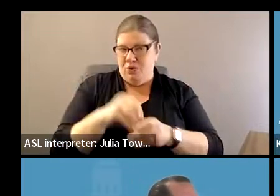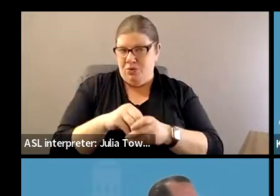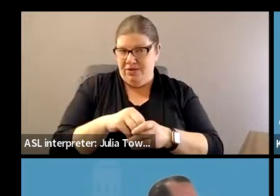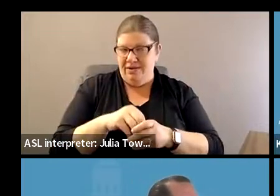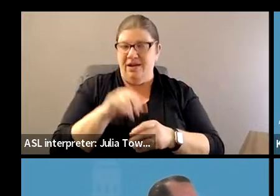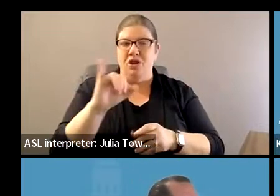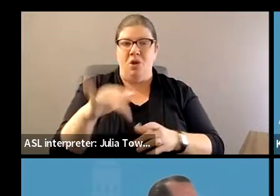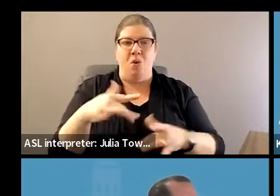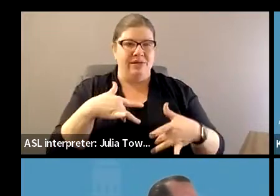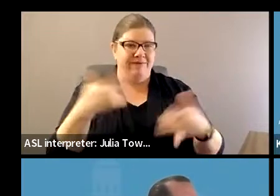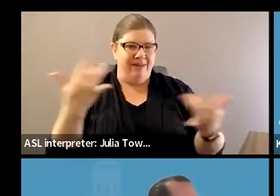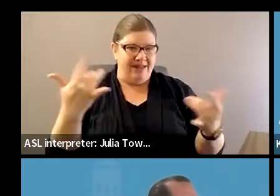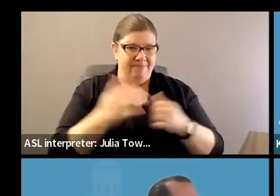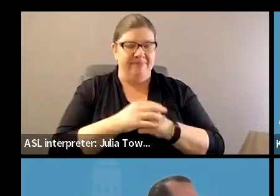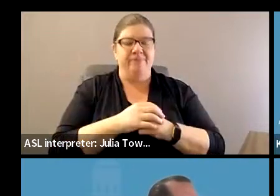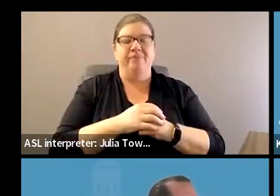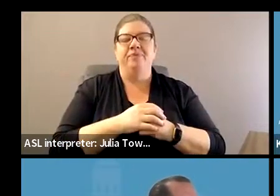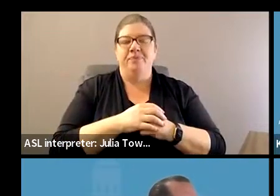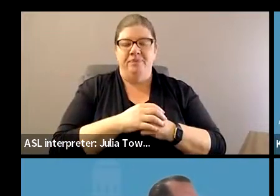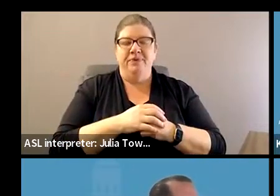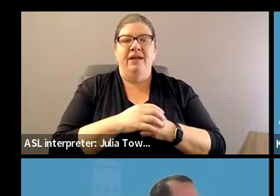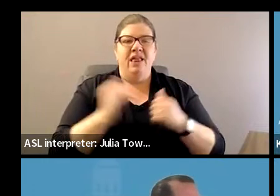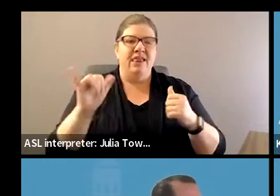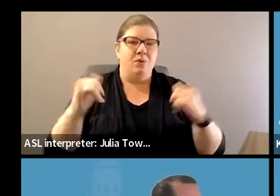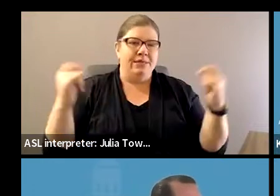those unions and in those